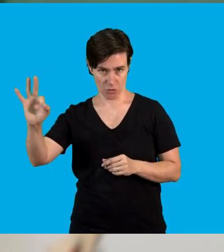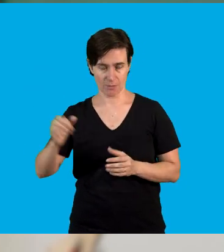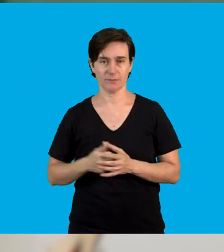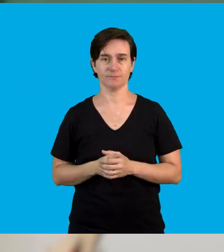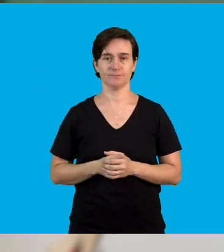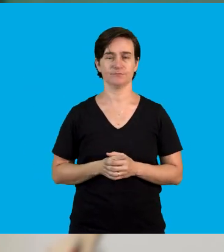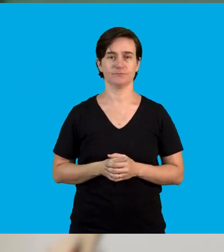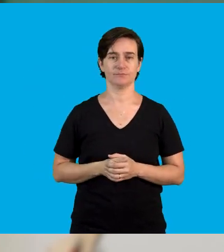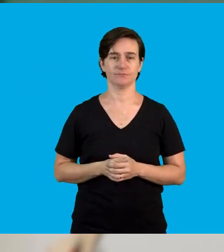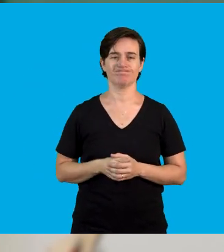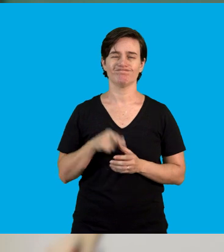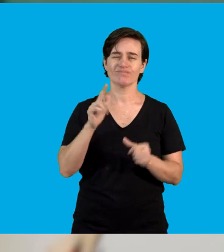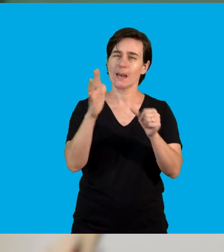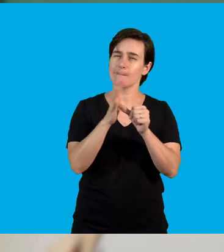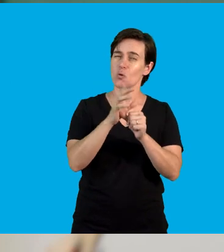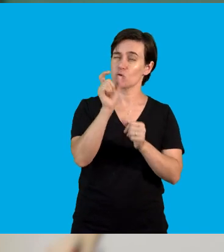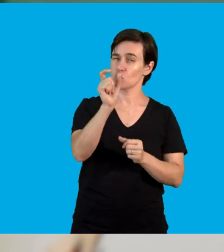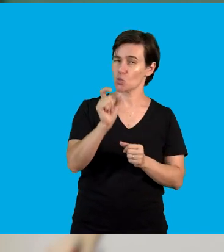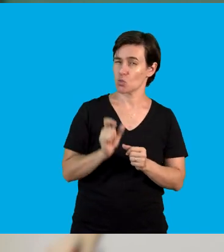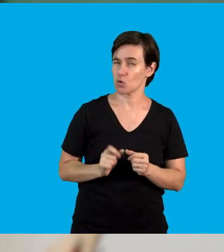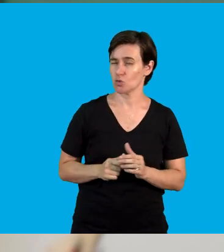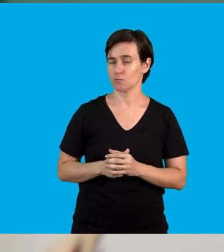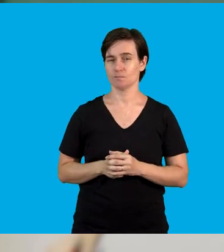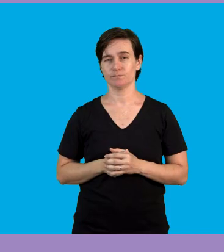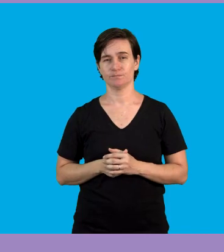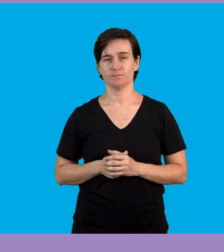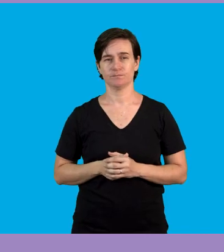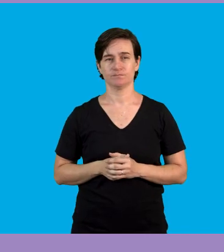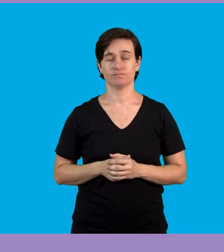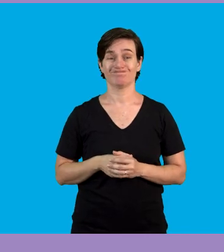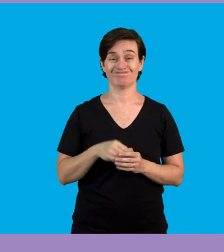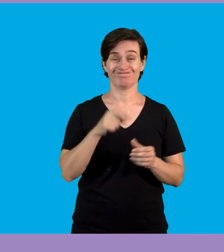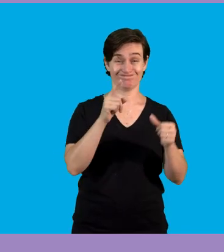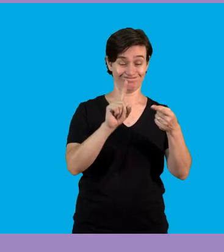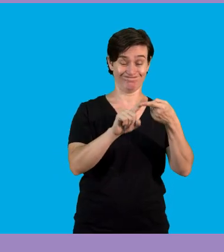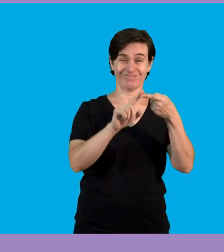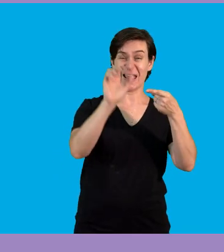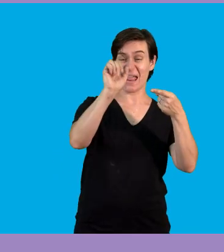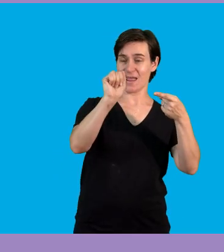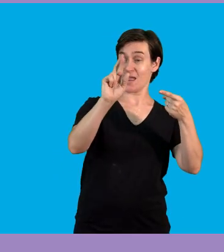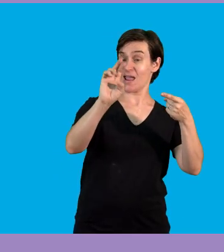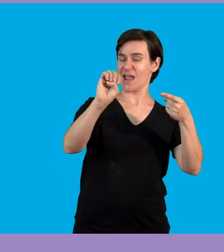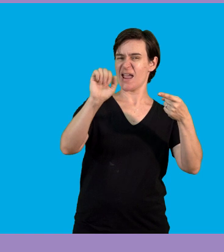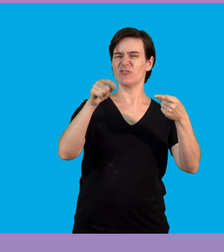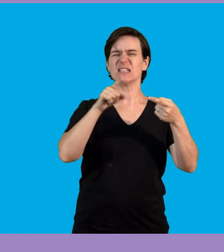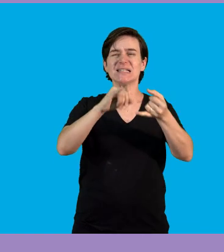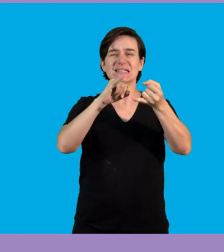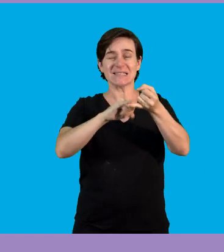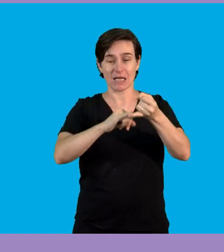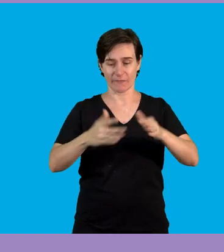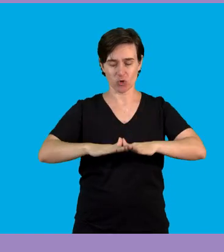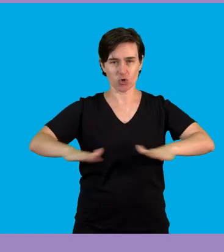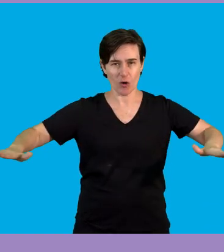Let's look at the keywords and the language that we are going to be using during this lesson. So we have area, which is the size of the surface